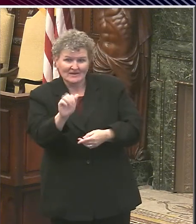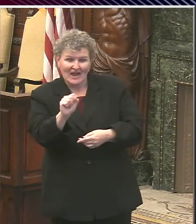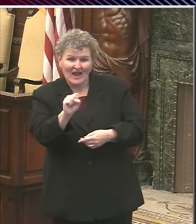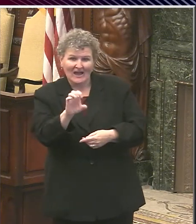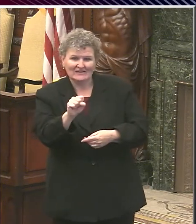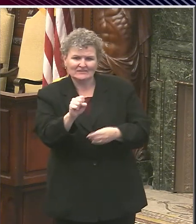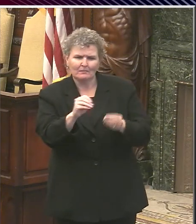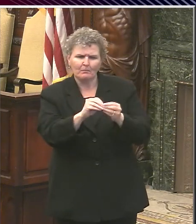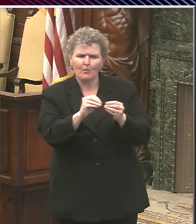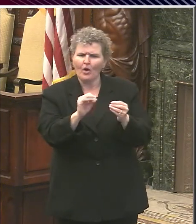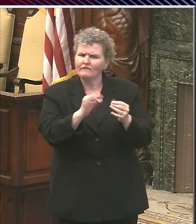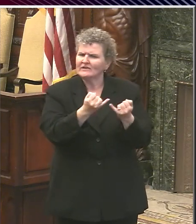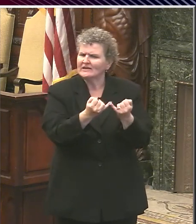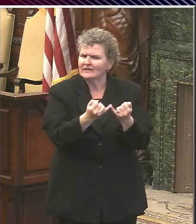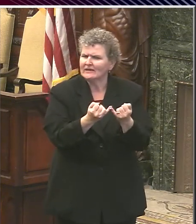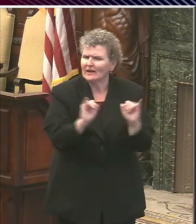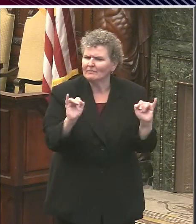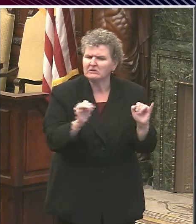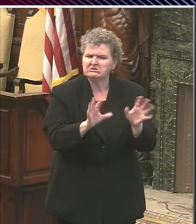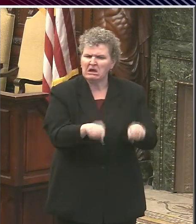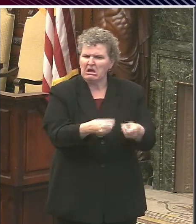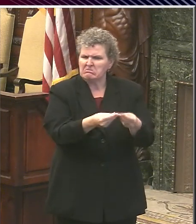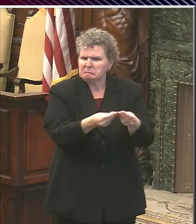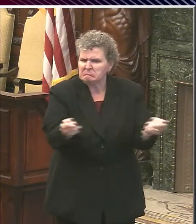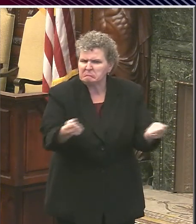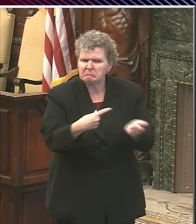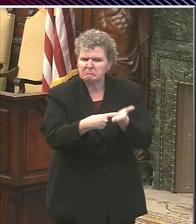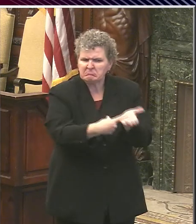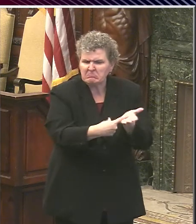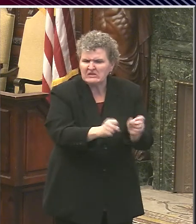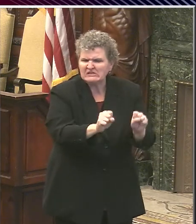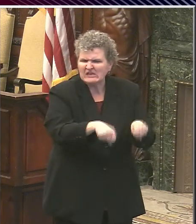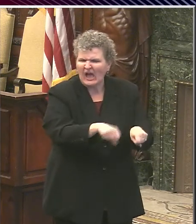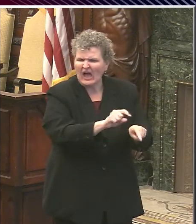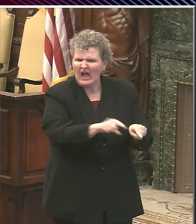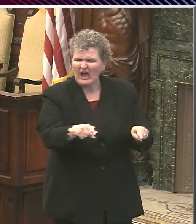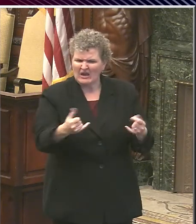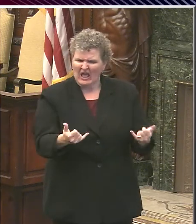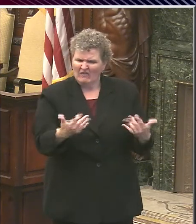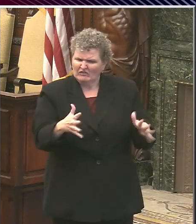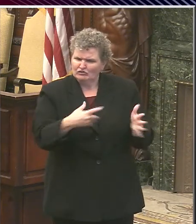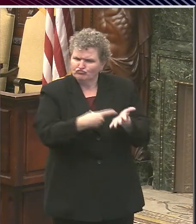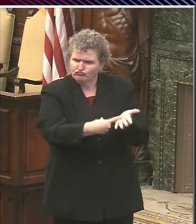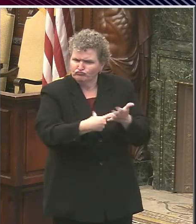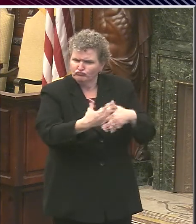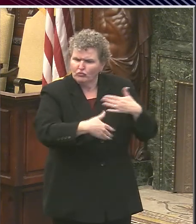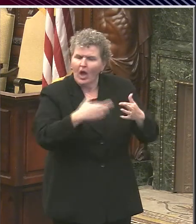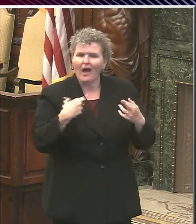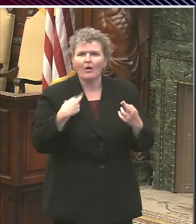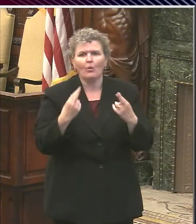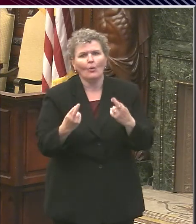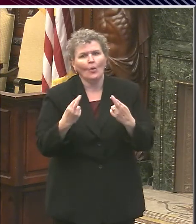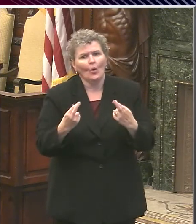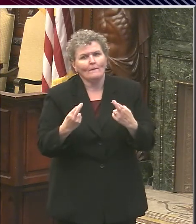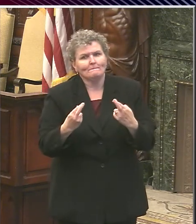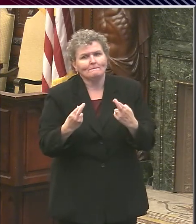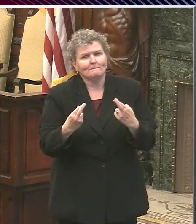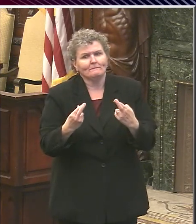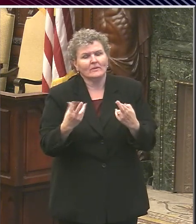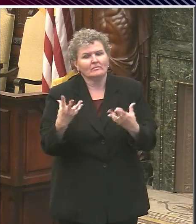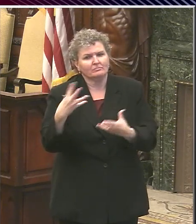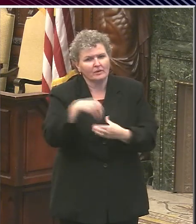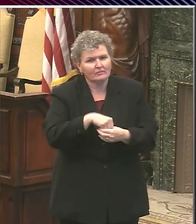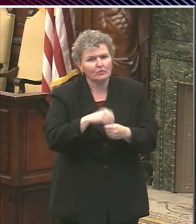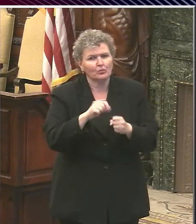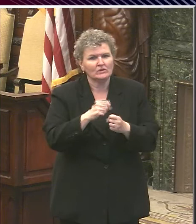or mediate their disputes at this point in time. So we're hopeful there might be some process with the support from the